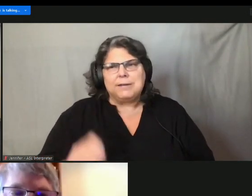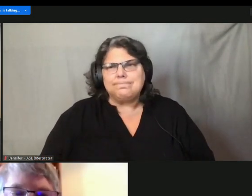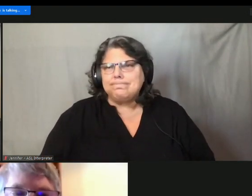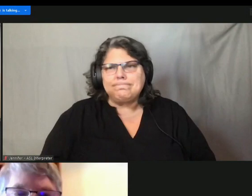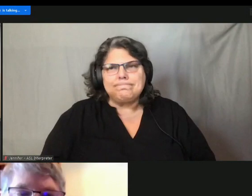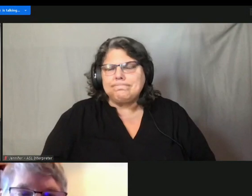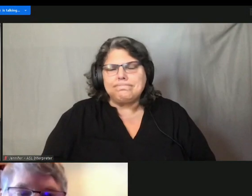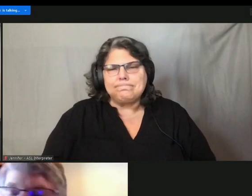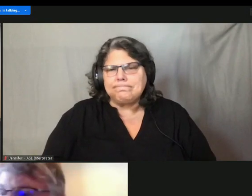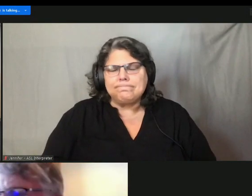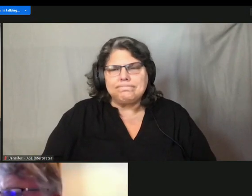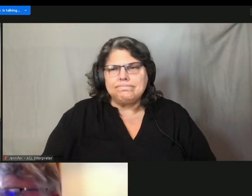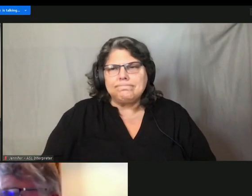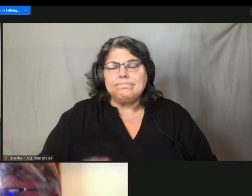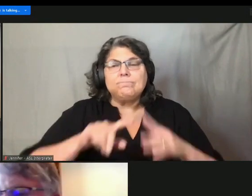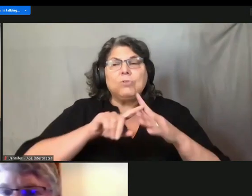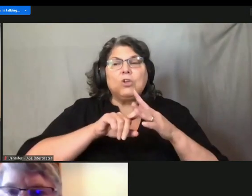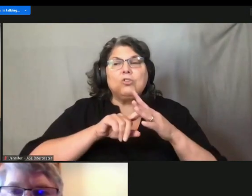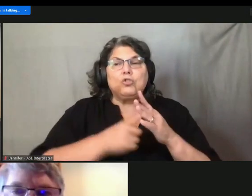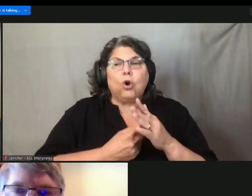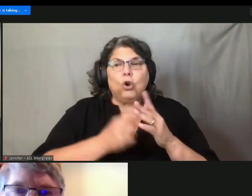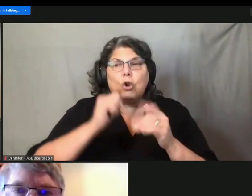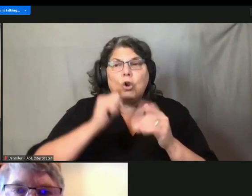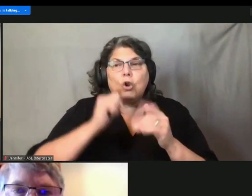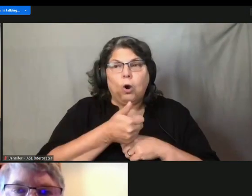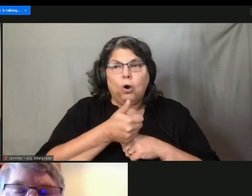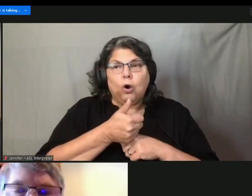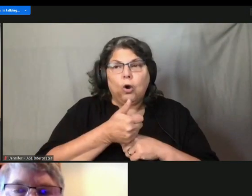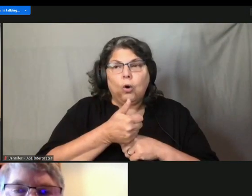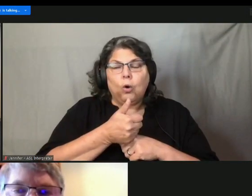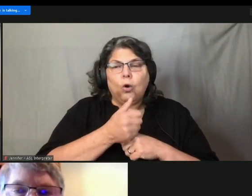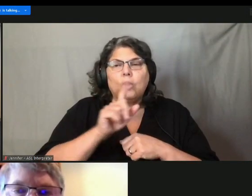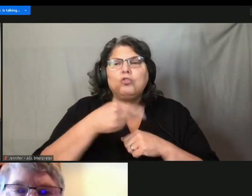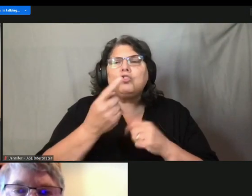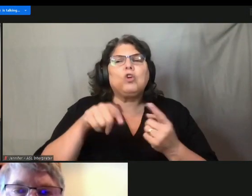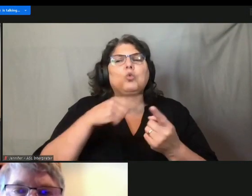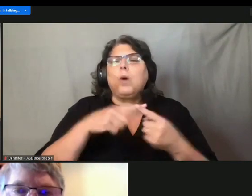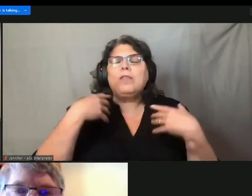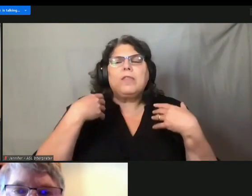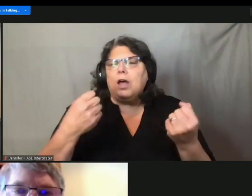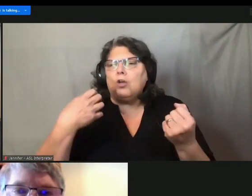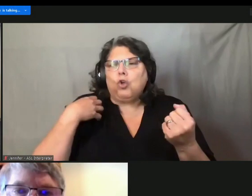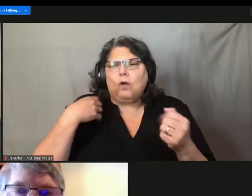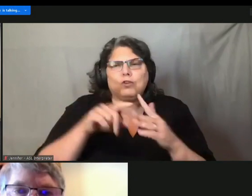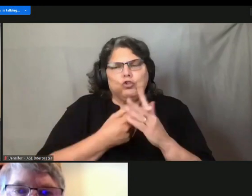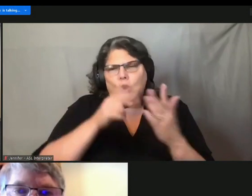The starting date tomorrow is just when the health officer will start reviewing it.